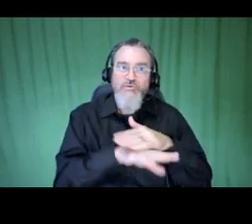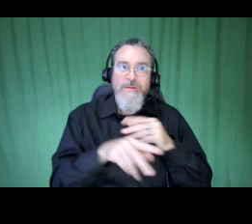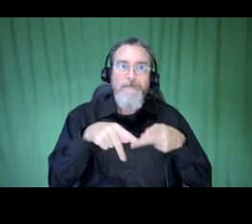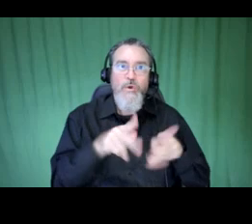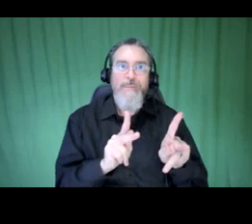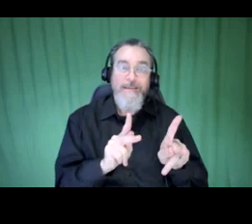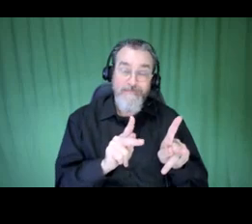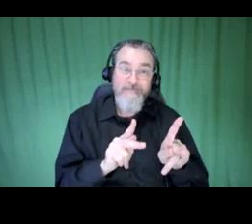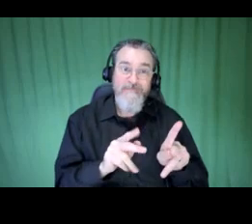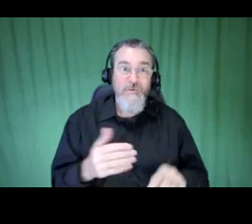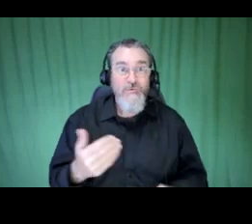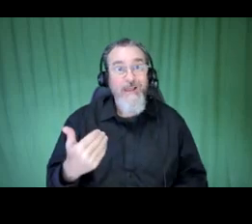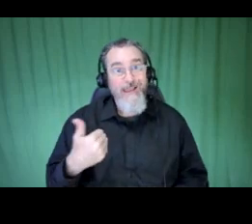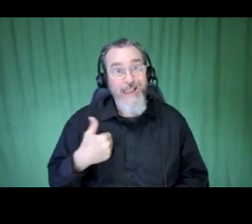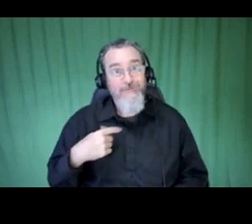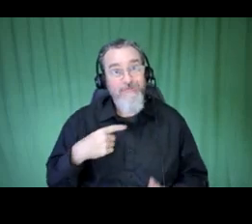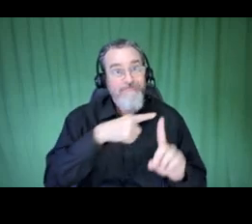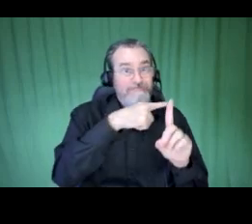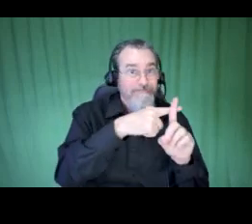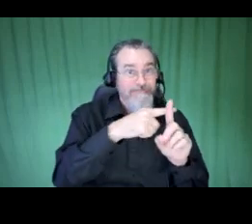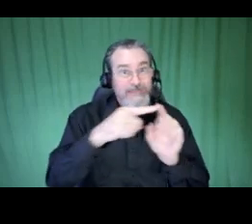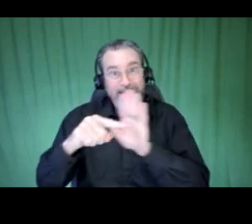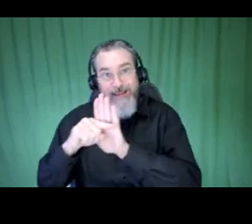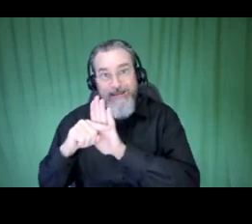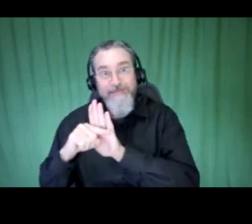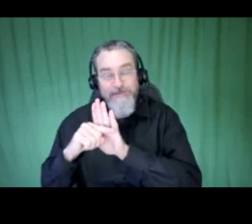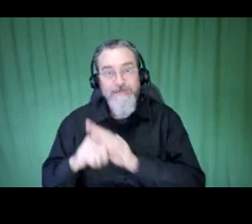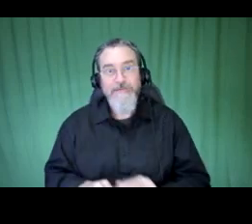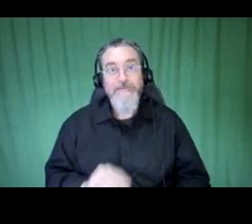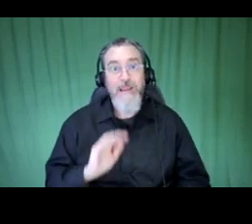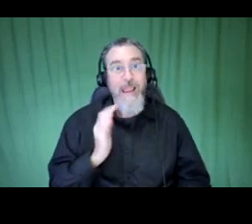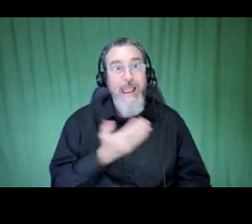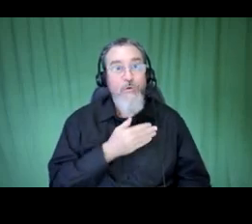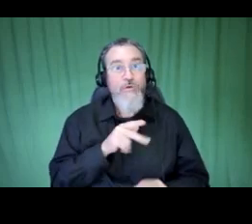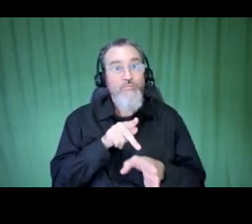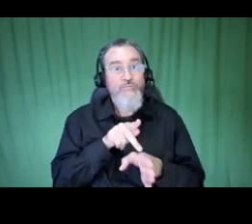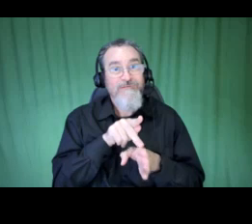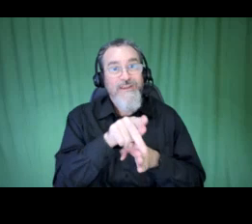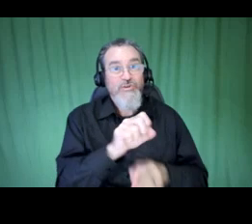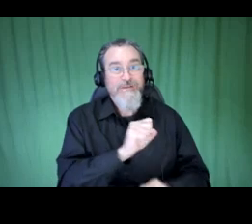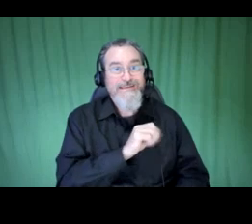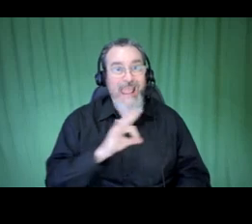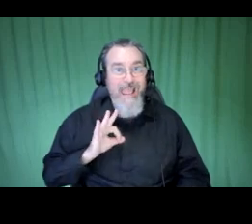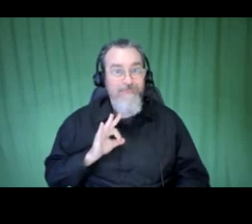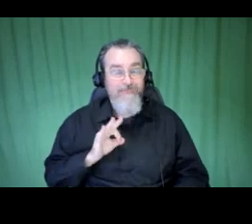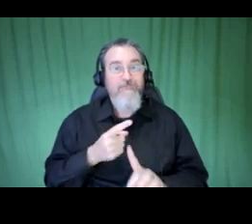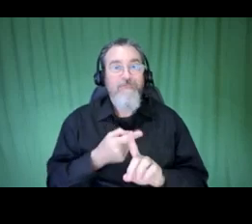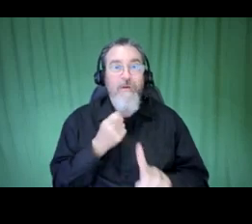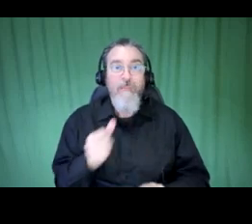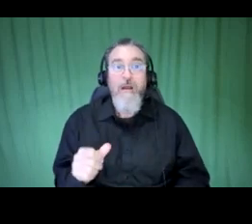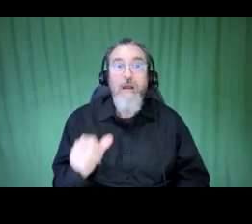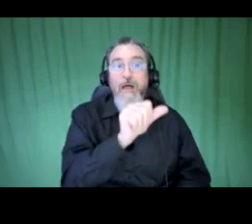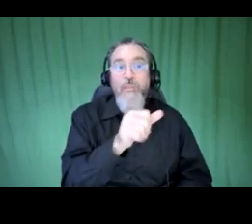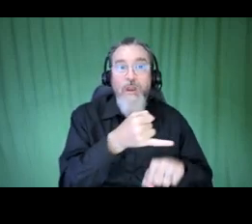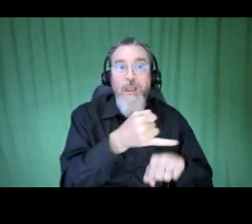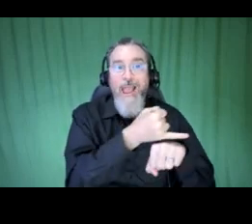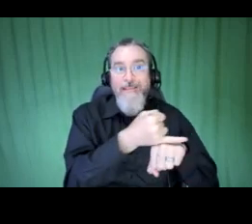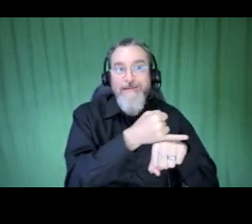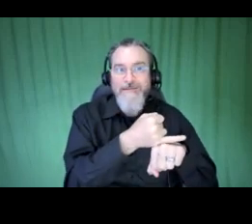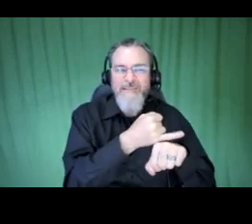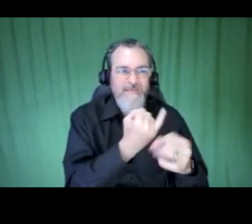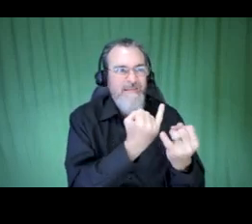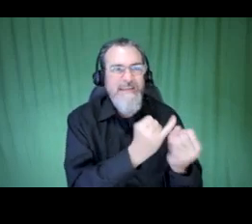drawbacks. So a lot of our professional staff are brought in from other Pacific islands, independent nation